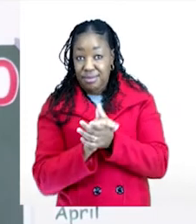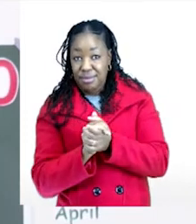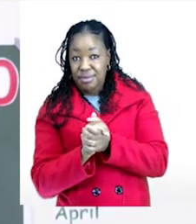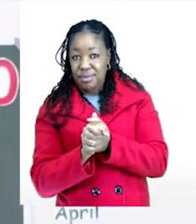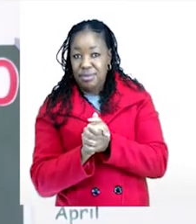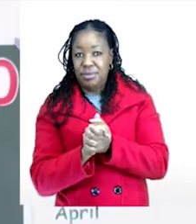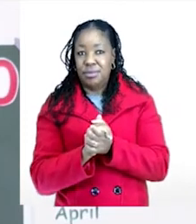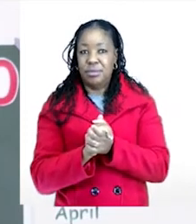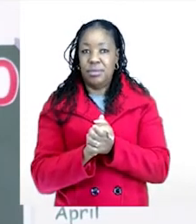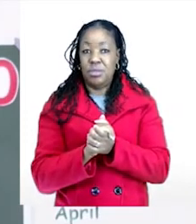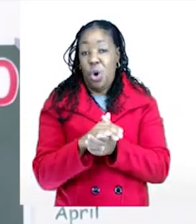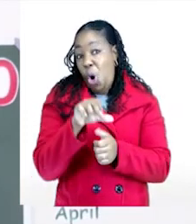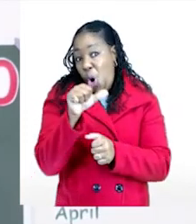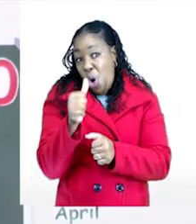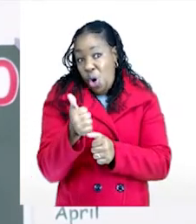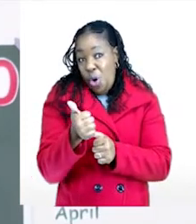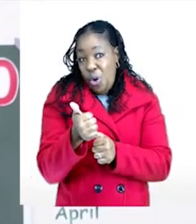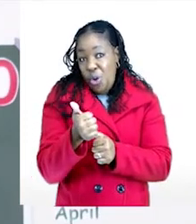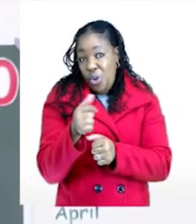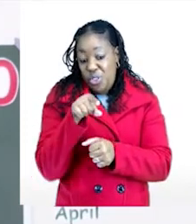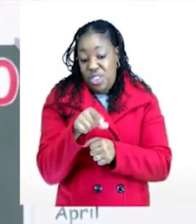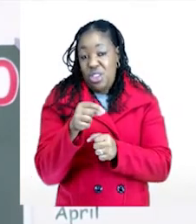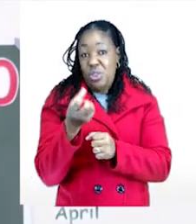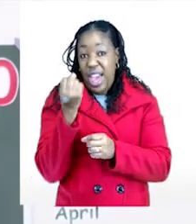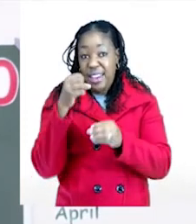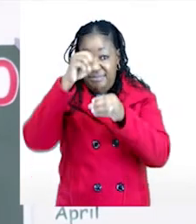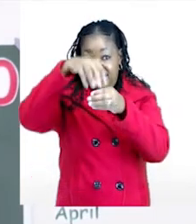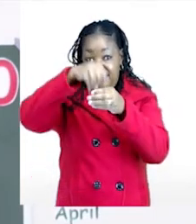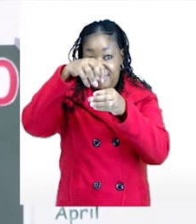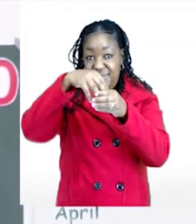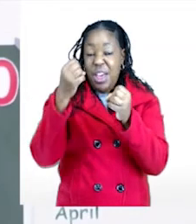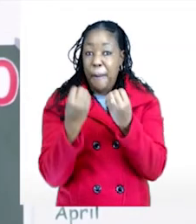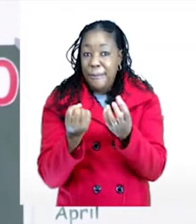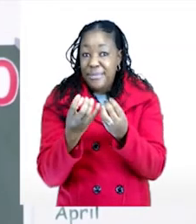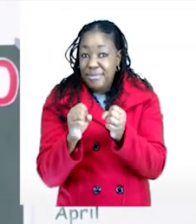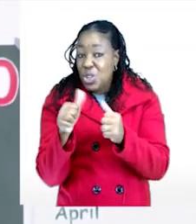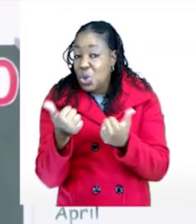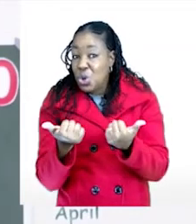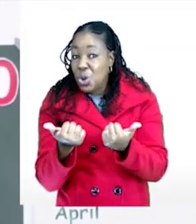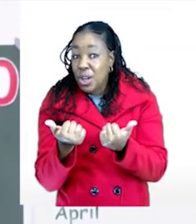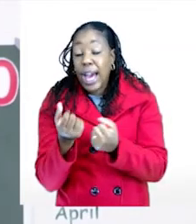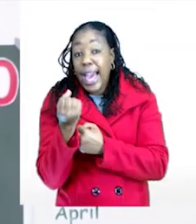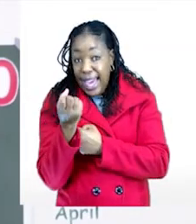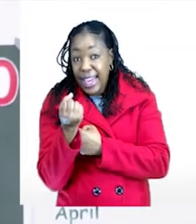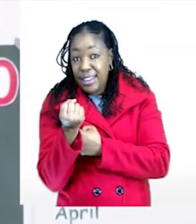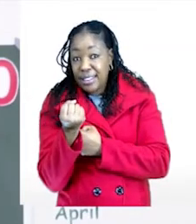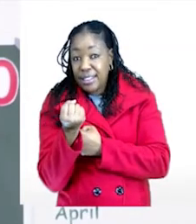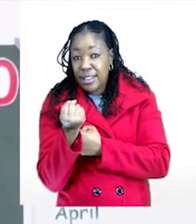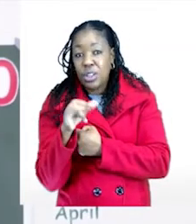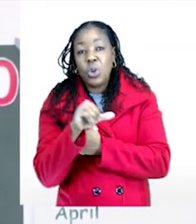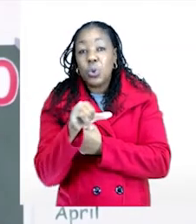is it this one that I am holding up? Now, I would like you to understand